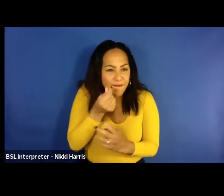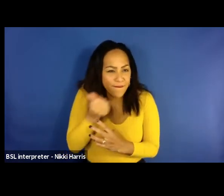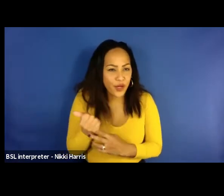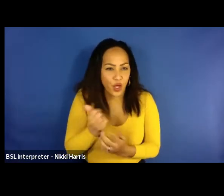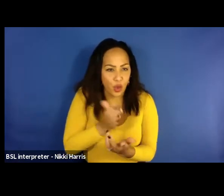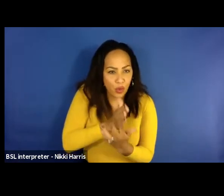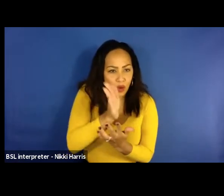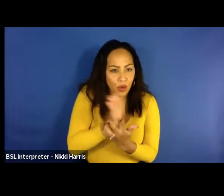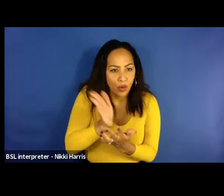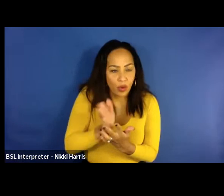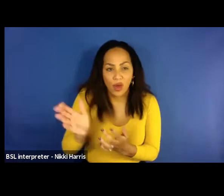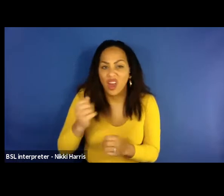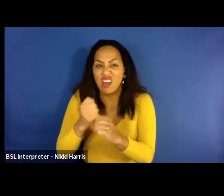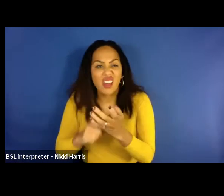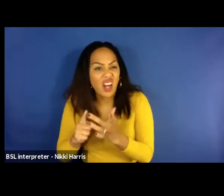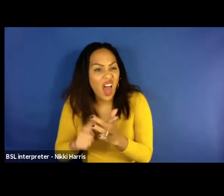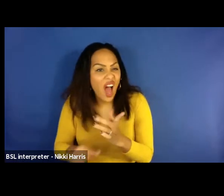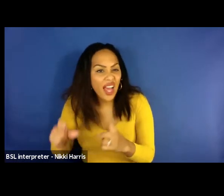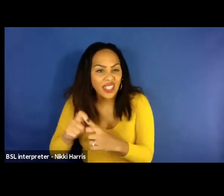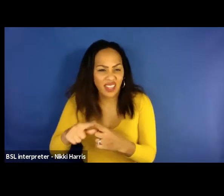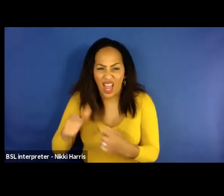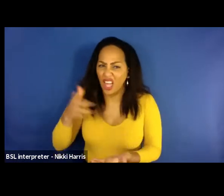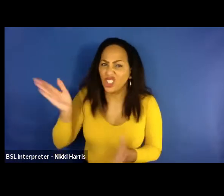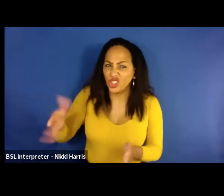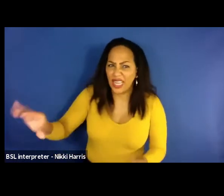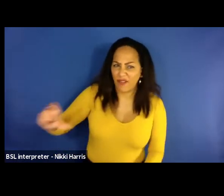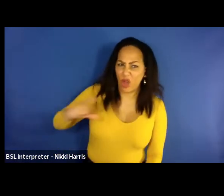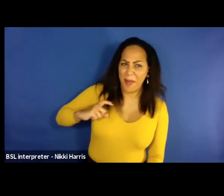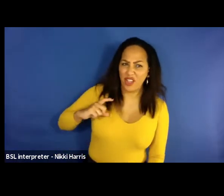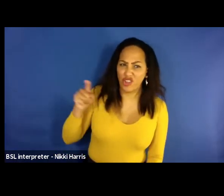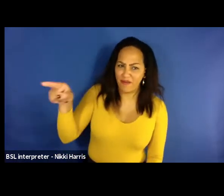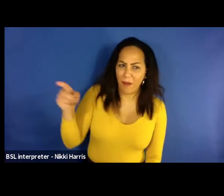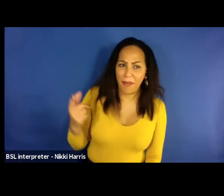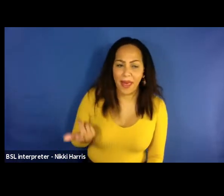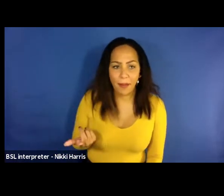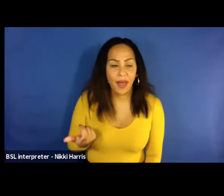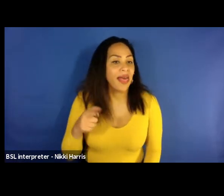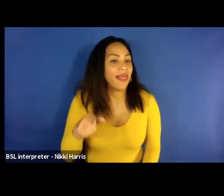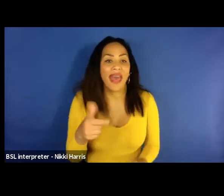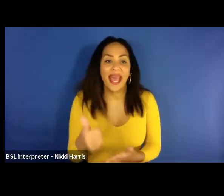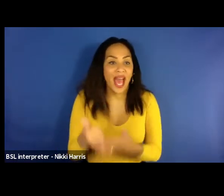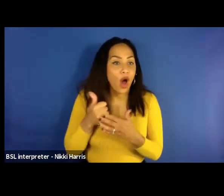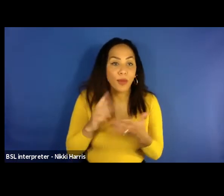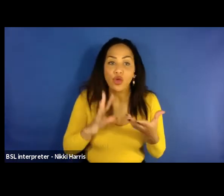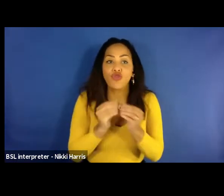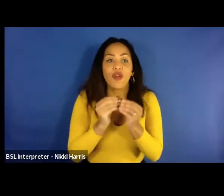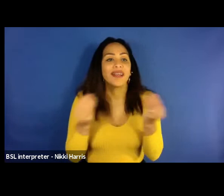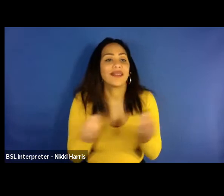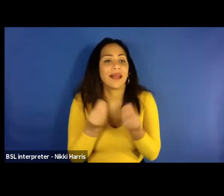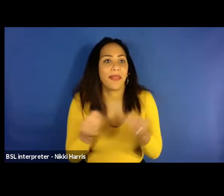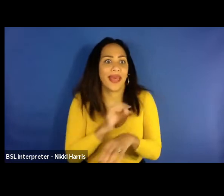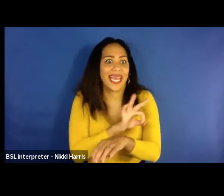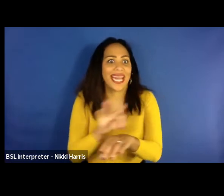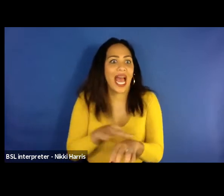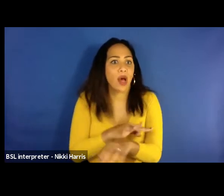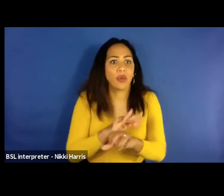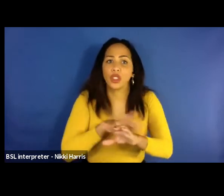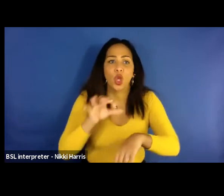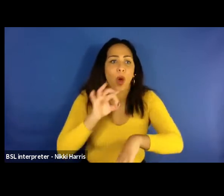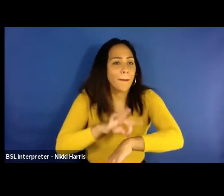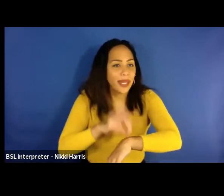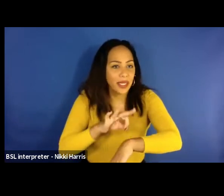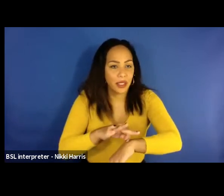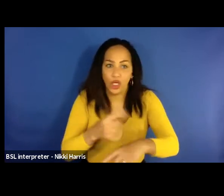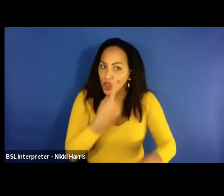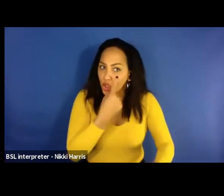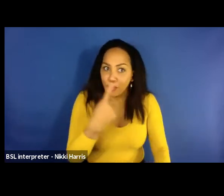these no-code tools, they give you the ability to create something within hours, if not minutes, that enables you to then prove that you have